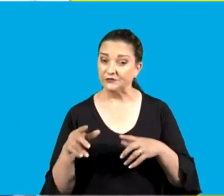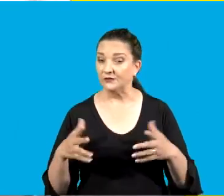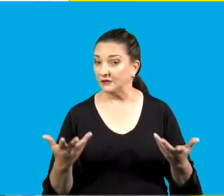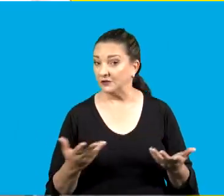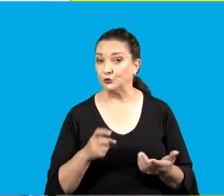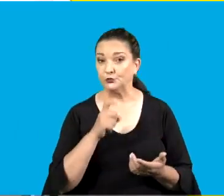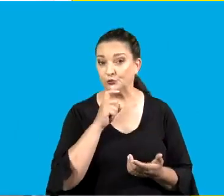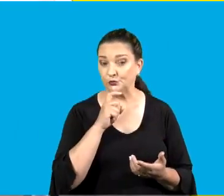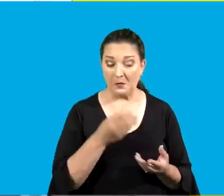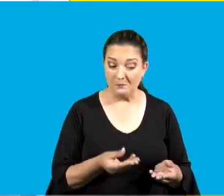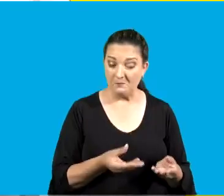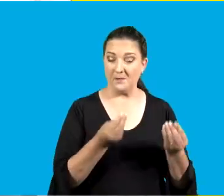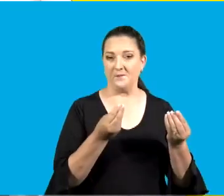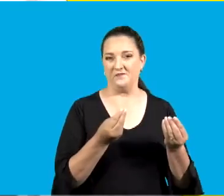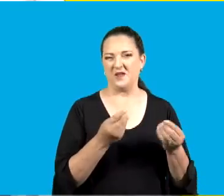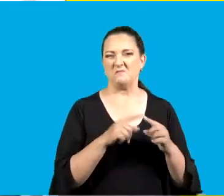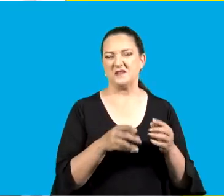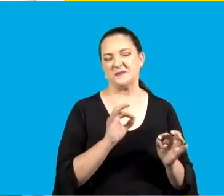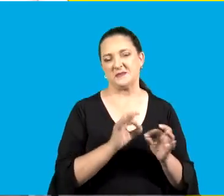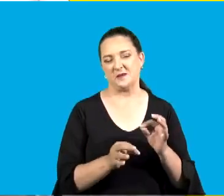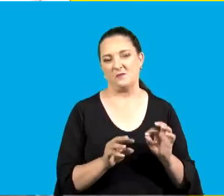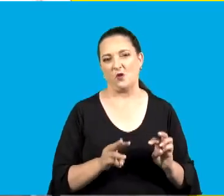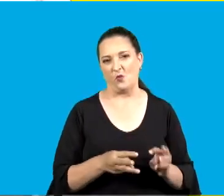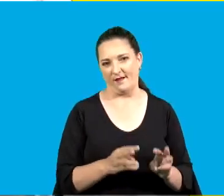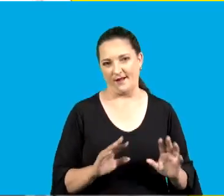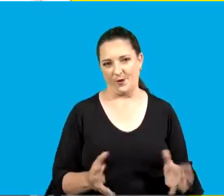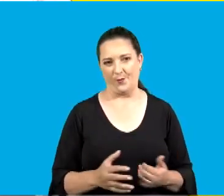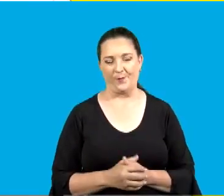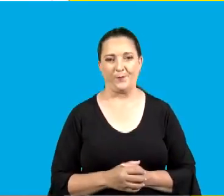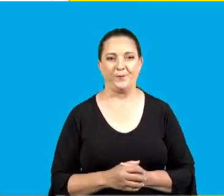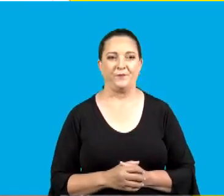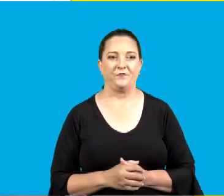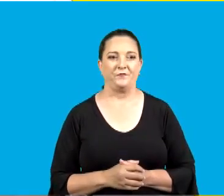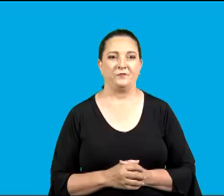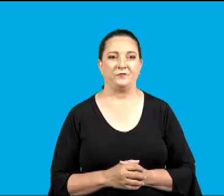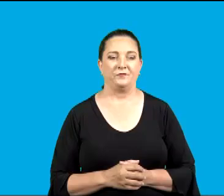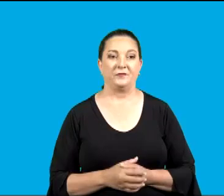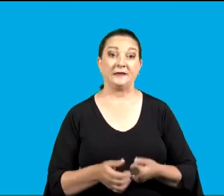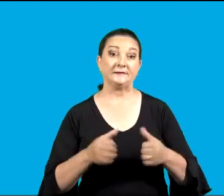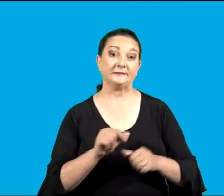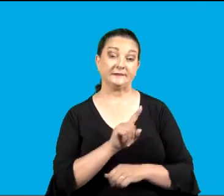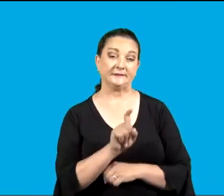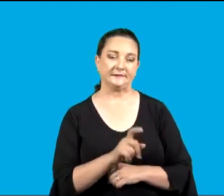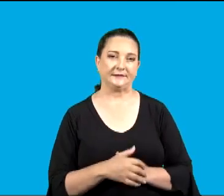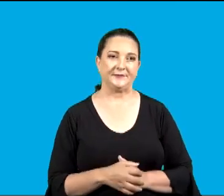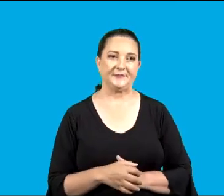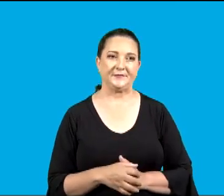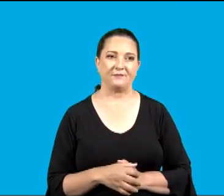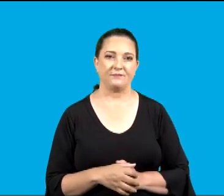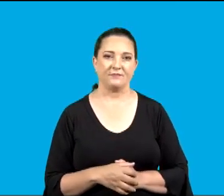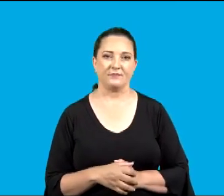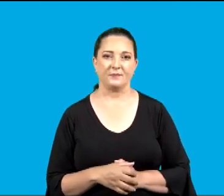used to get this figure, but this was one of the simplest ways to get this particular figure. Let's go on to the next